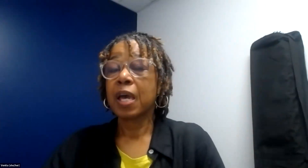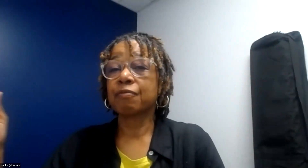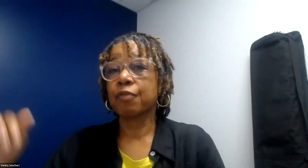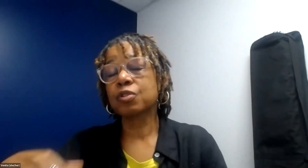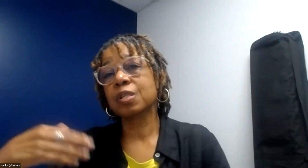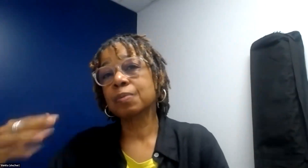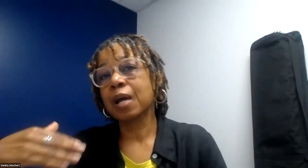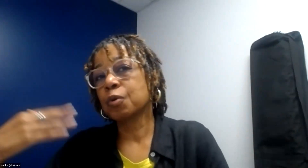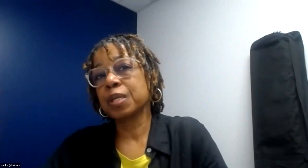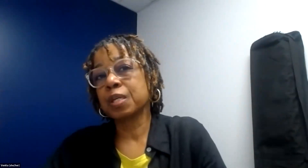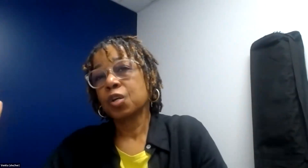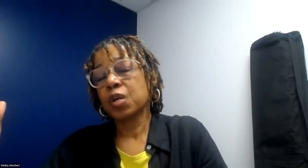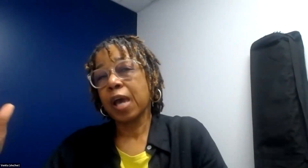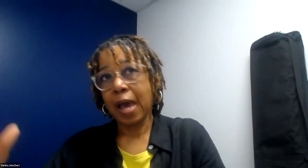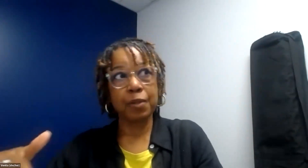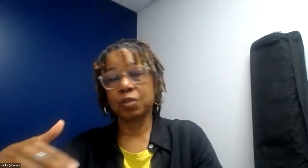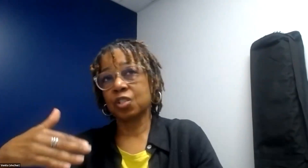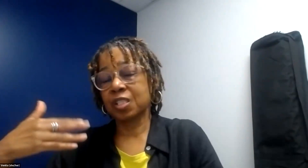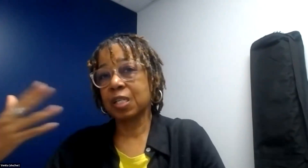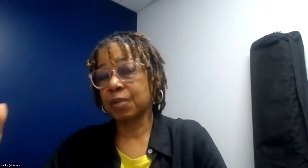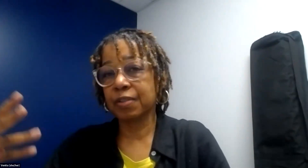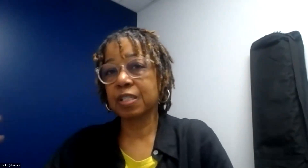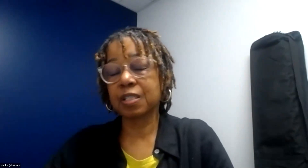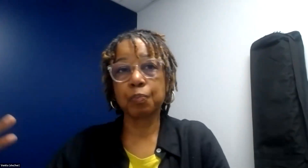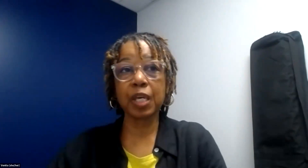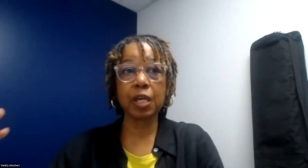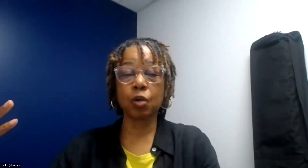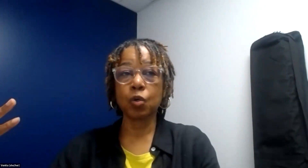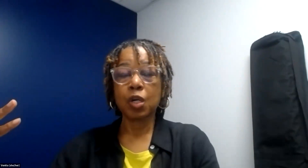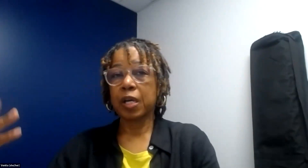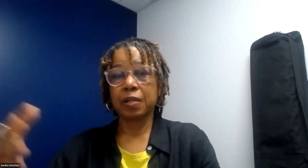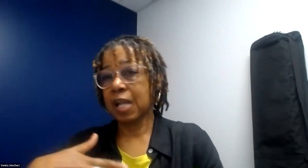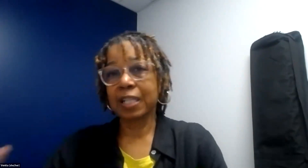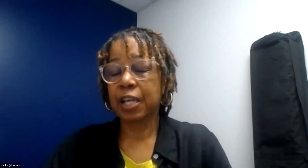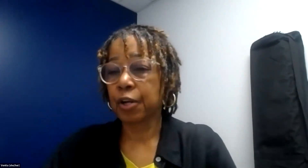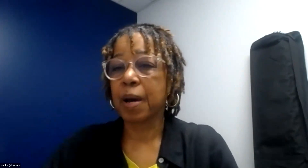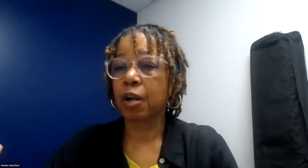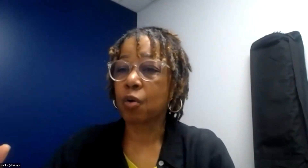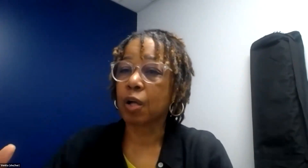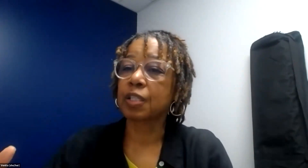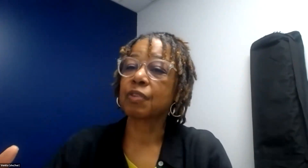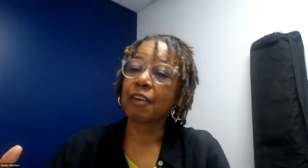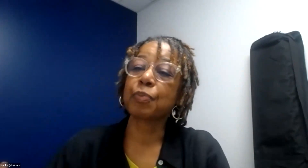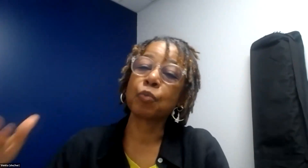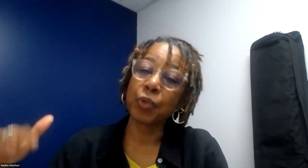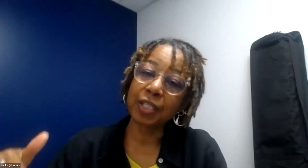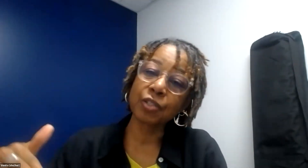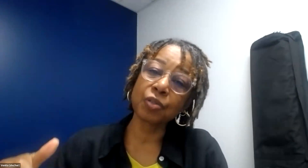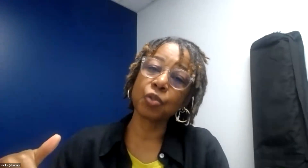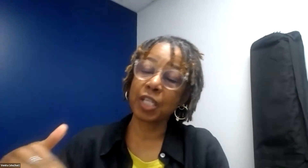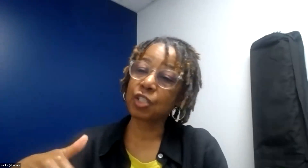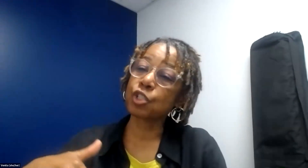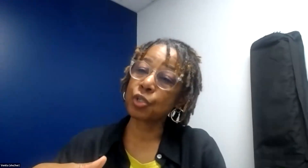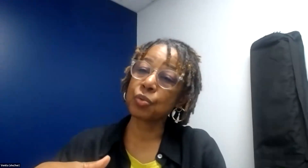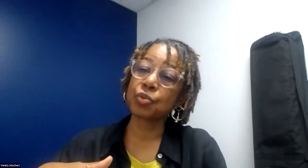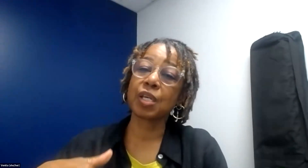ago, and folks sometimes will be happy to just keep giving us a pill and not caring about our quality of life, but we